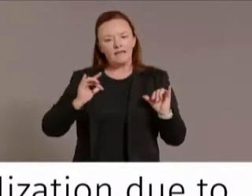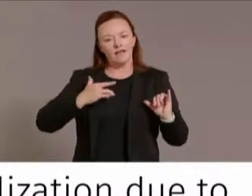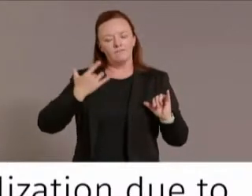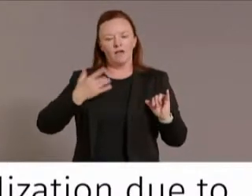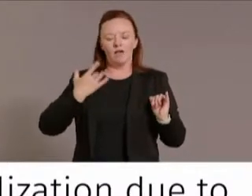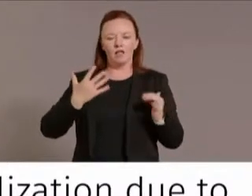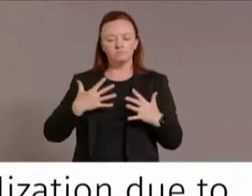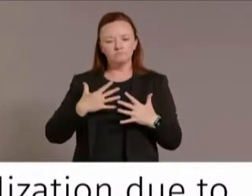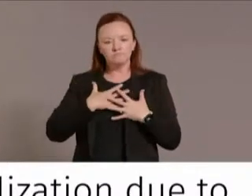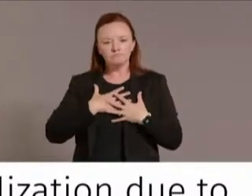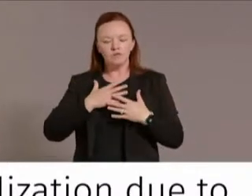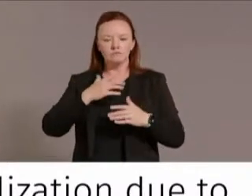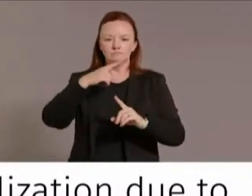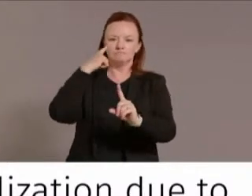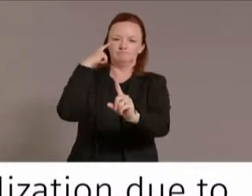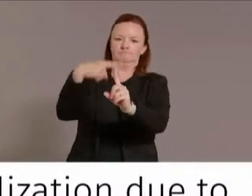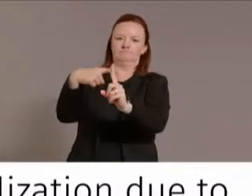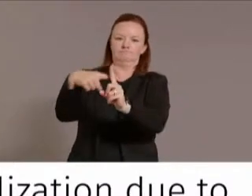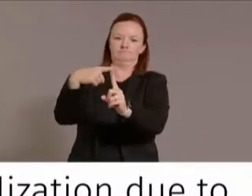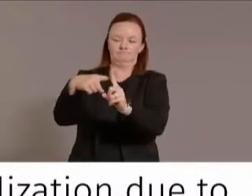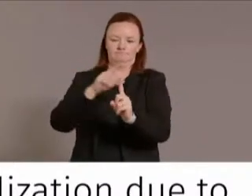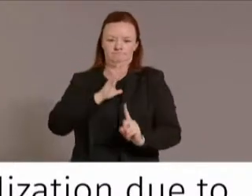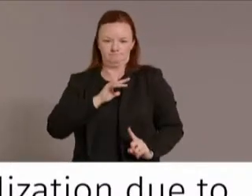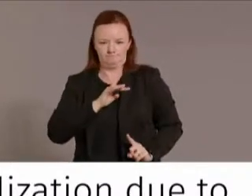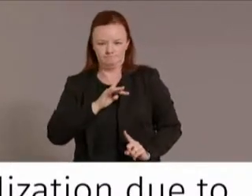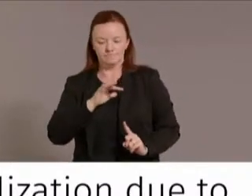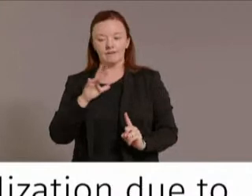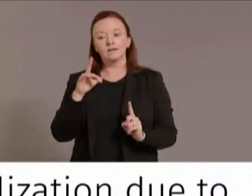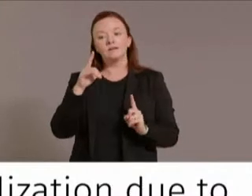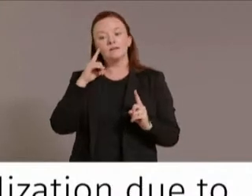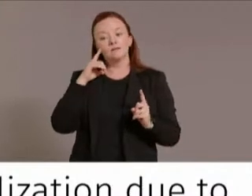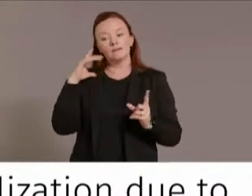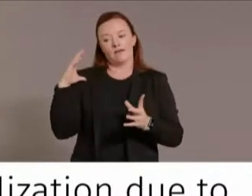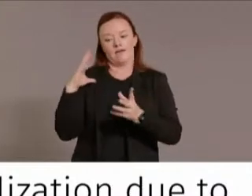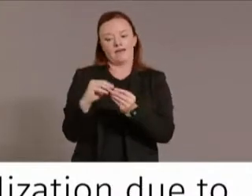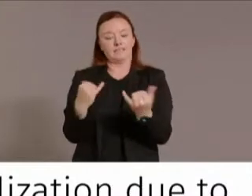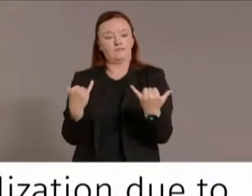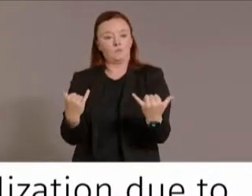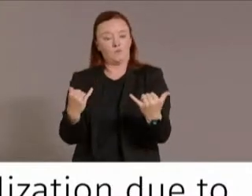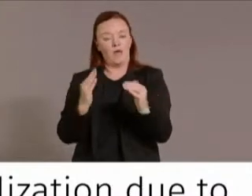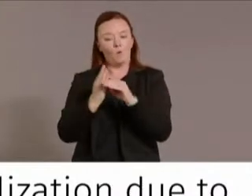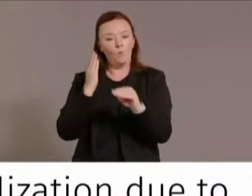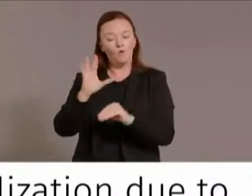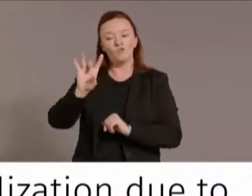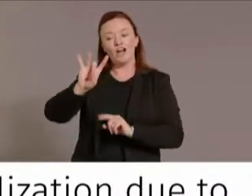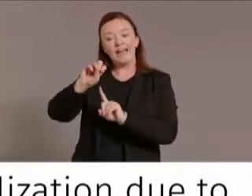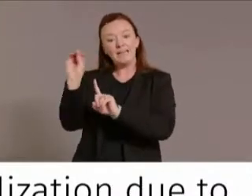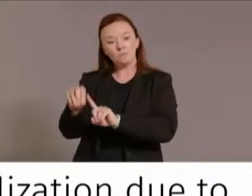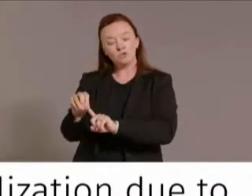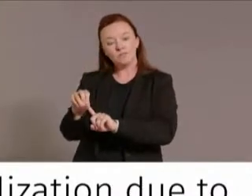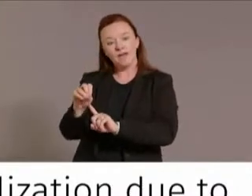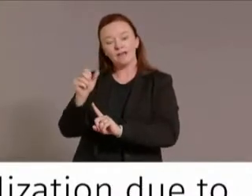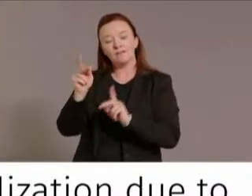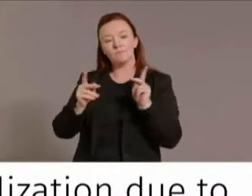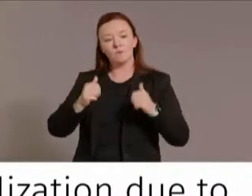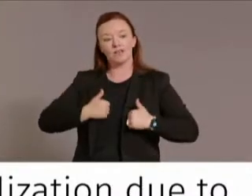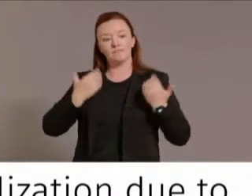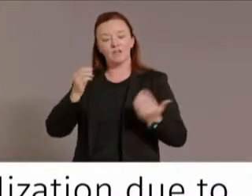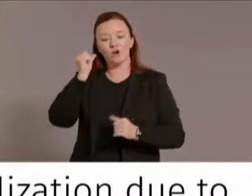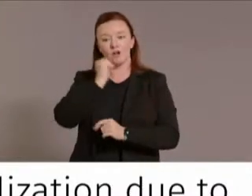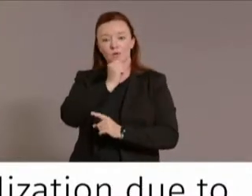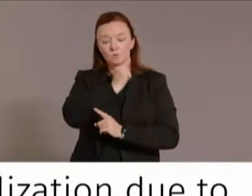very encouraging news. As of today, over 80% of Arizonans 65 years and older and